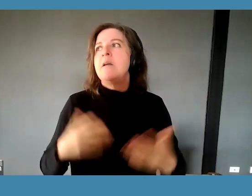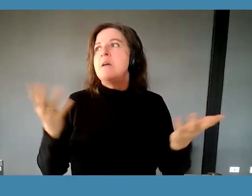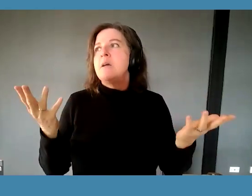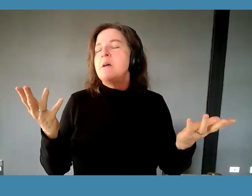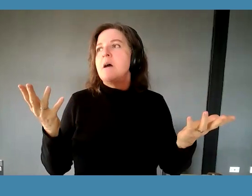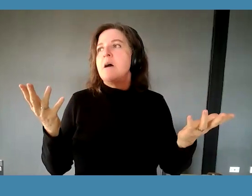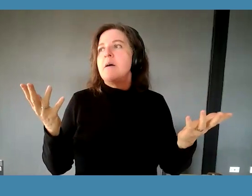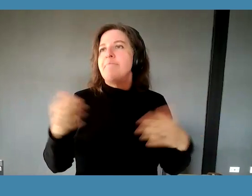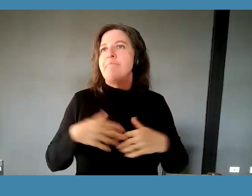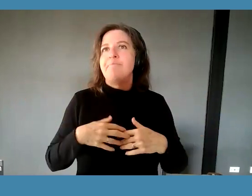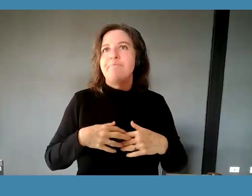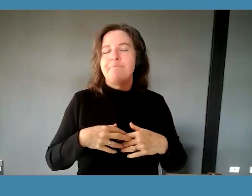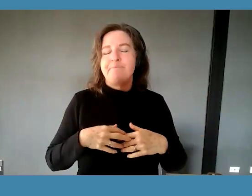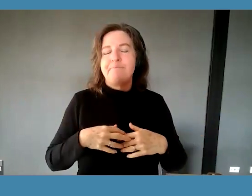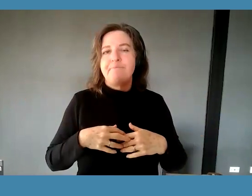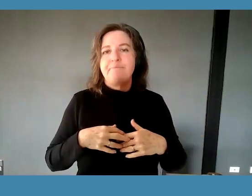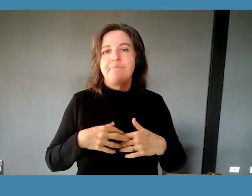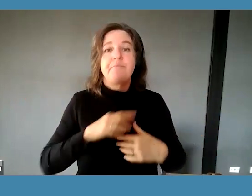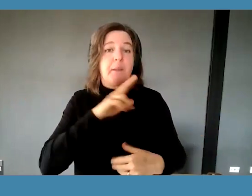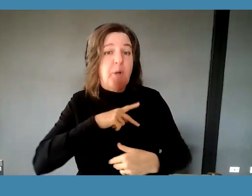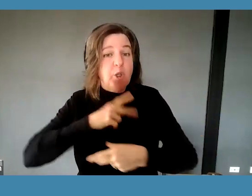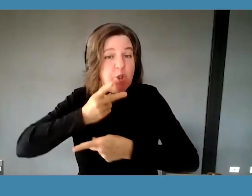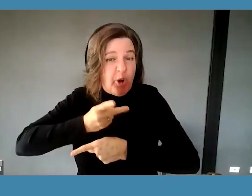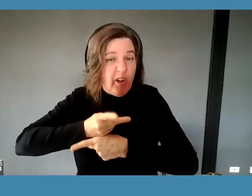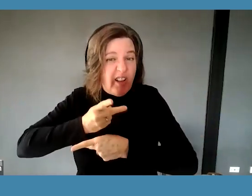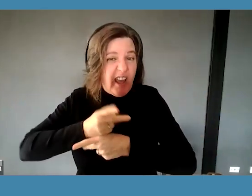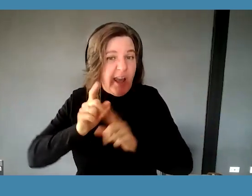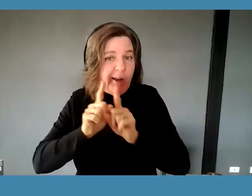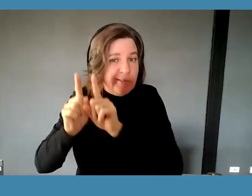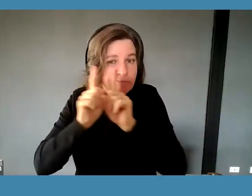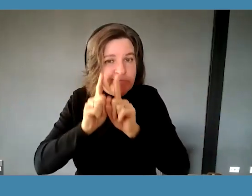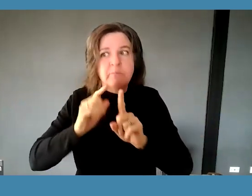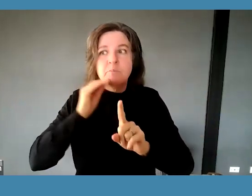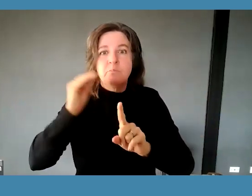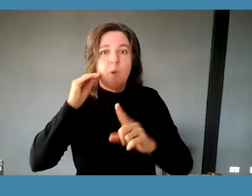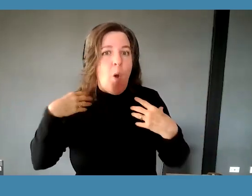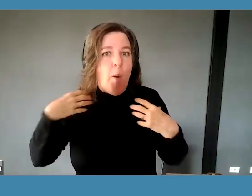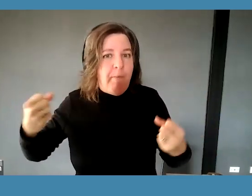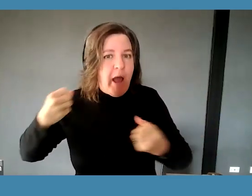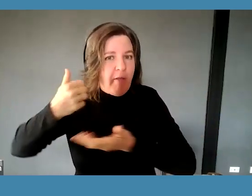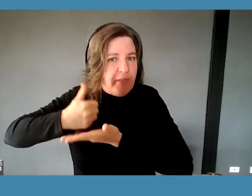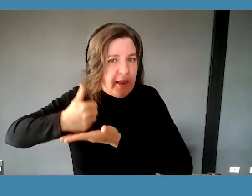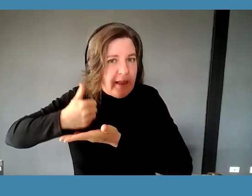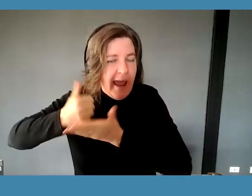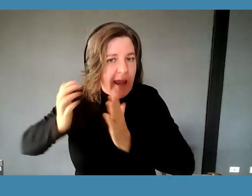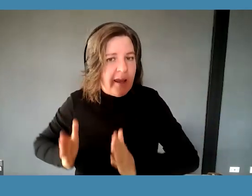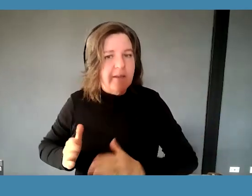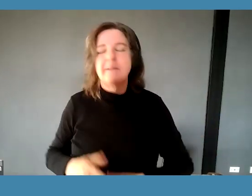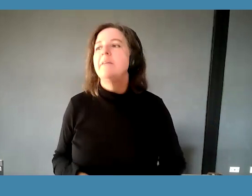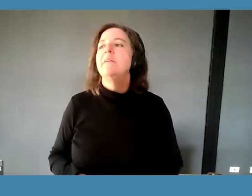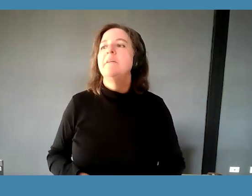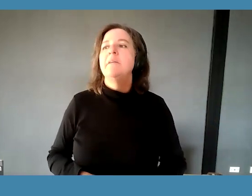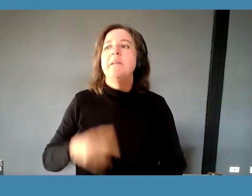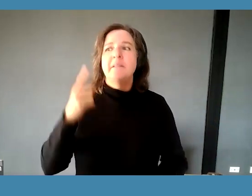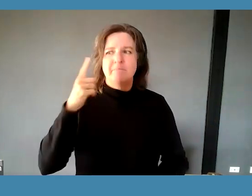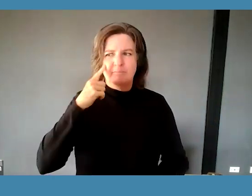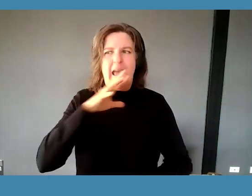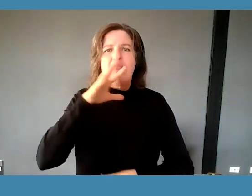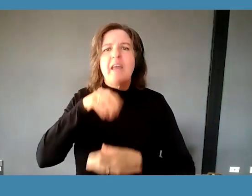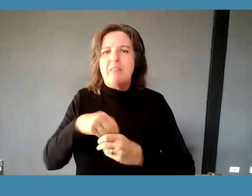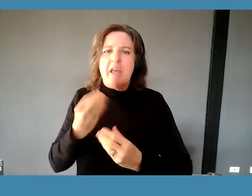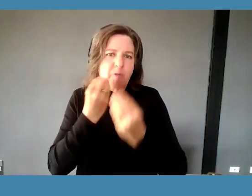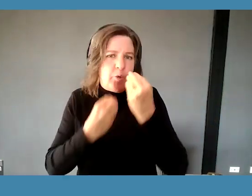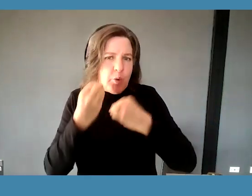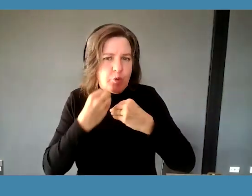um, personal care, home health aid. I think they even cover nutrition and meal